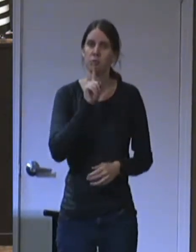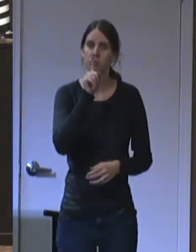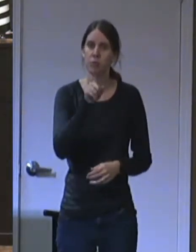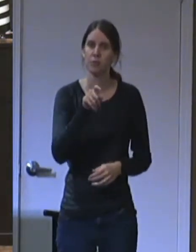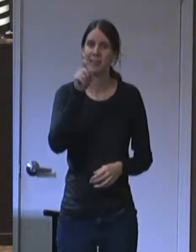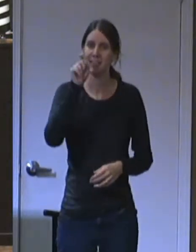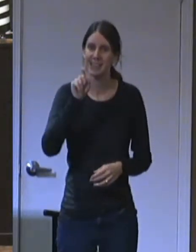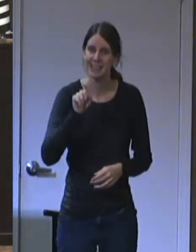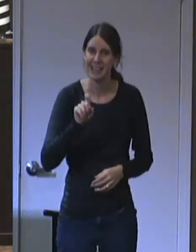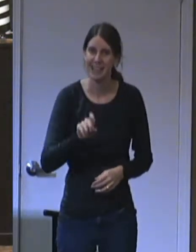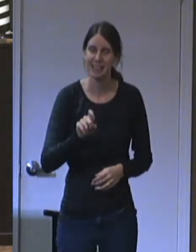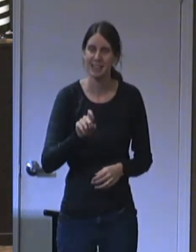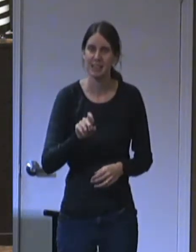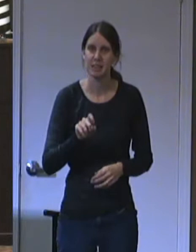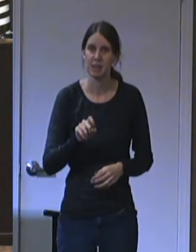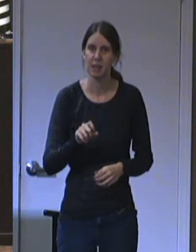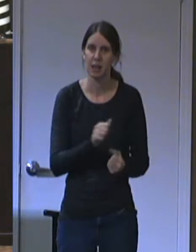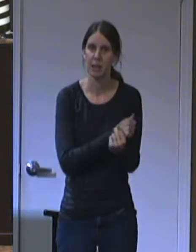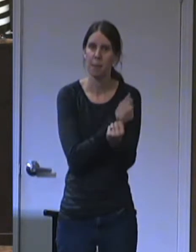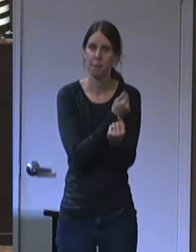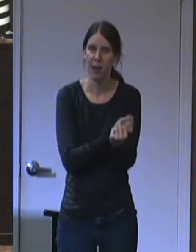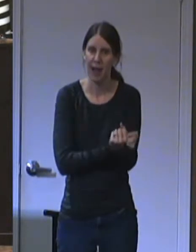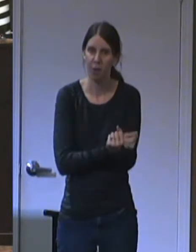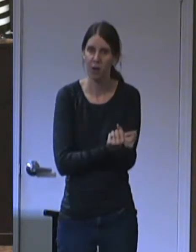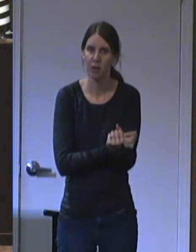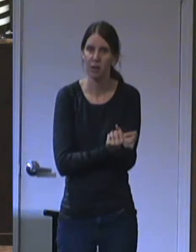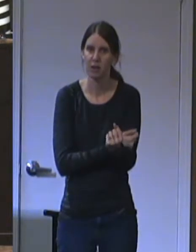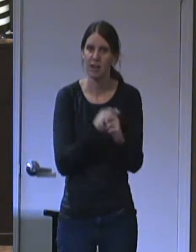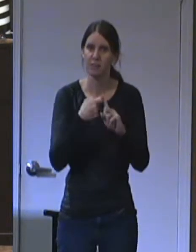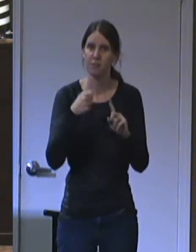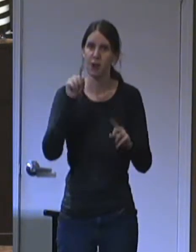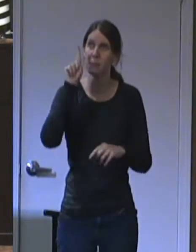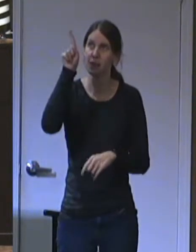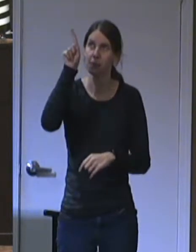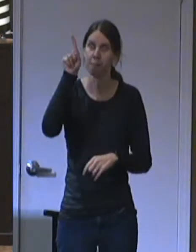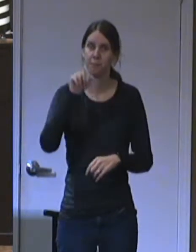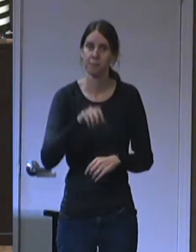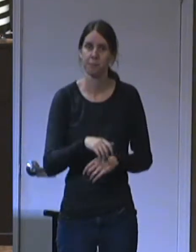nutrition, all of your real power is coming from Him.